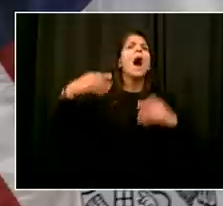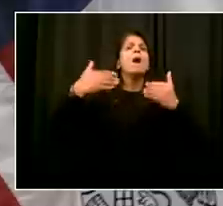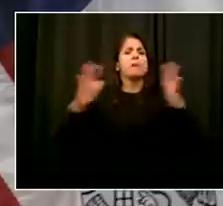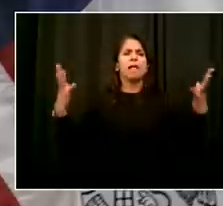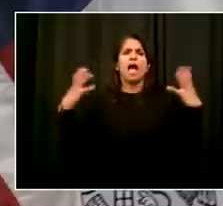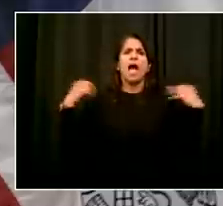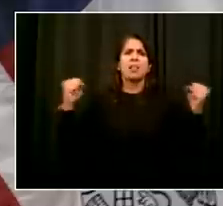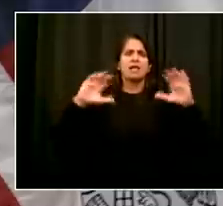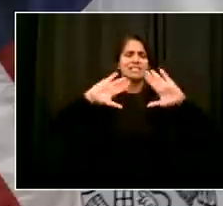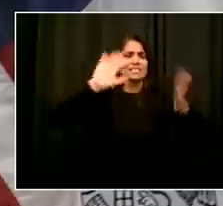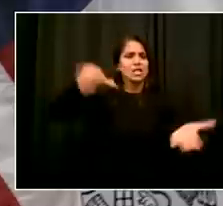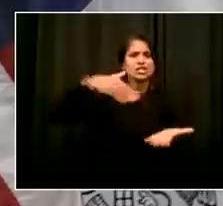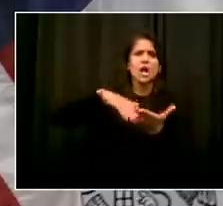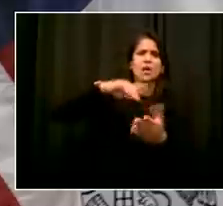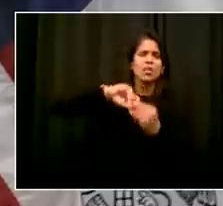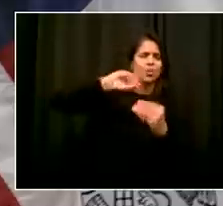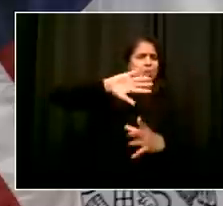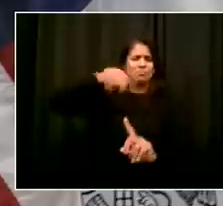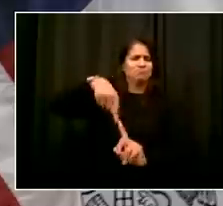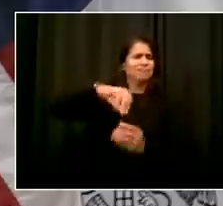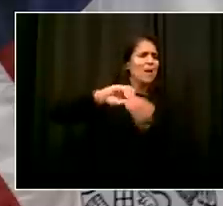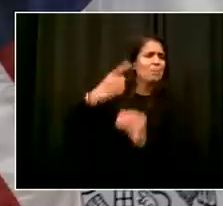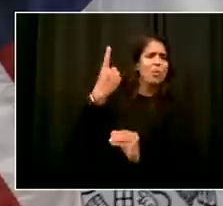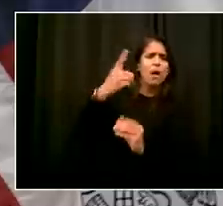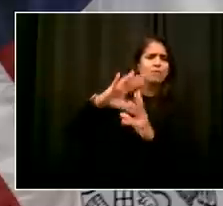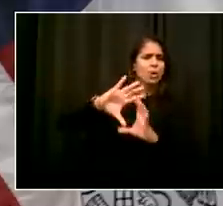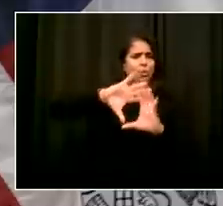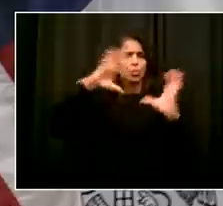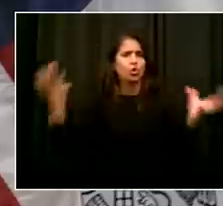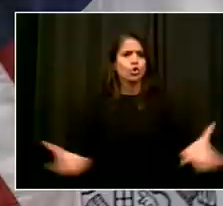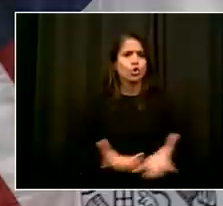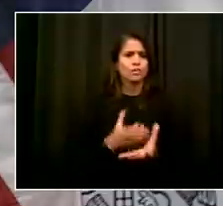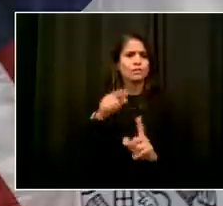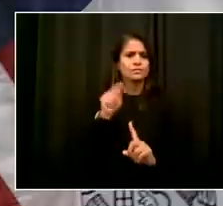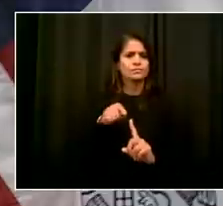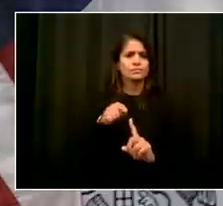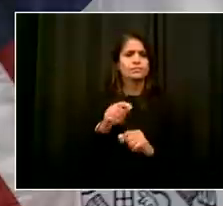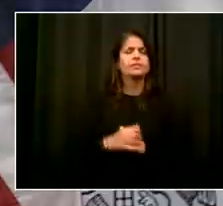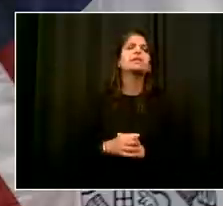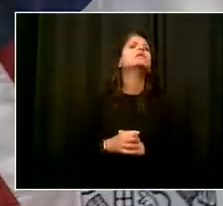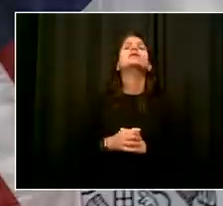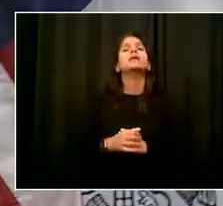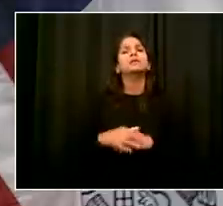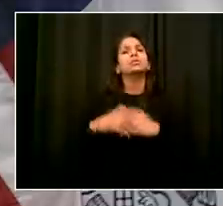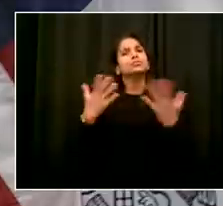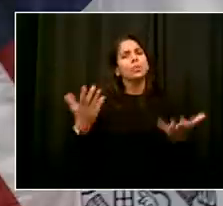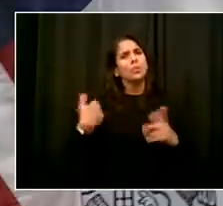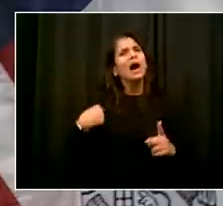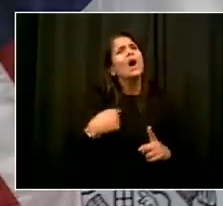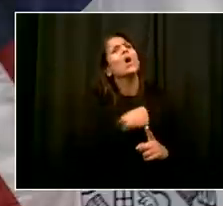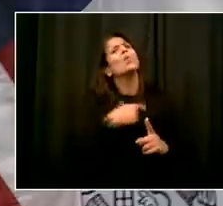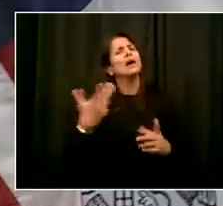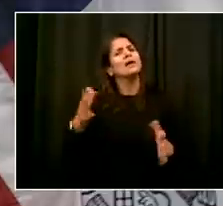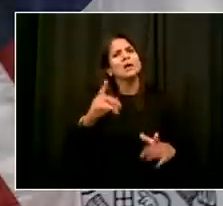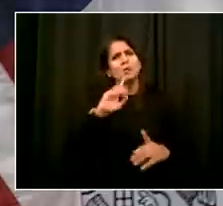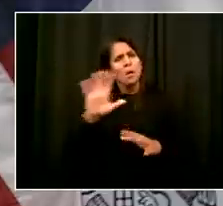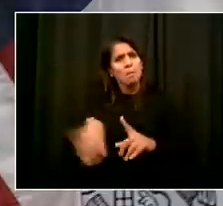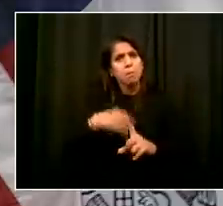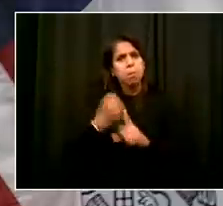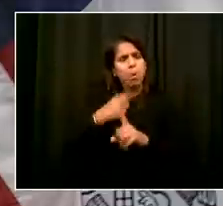this pandemic at the epicenter in this country, but also took the lessons, built upon them, and now can